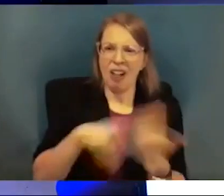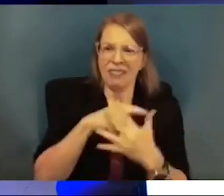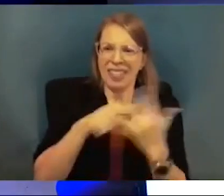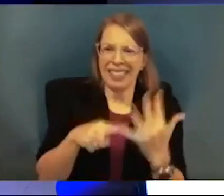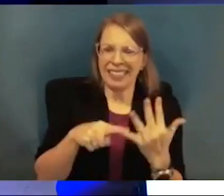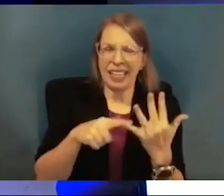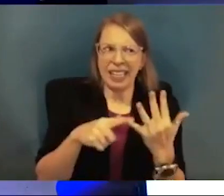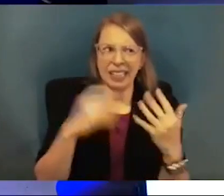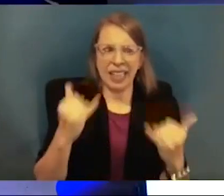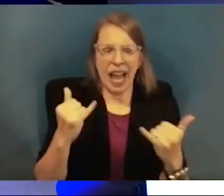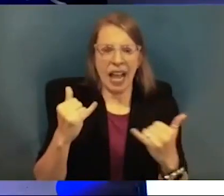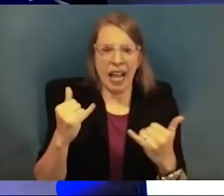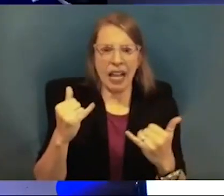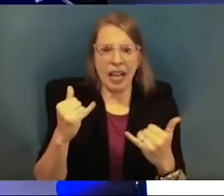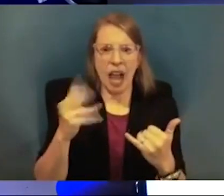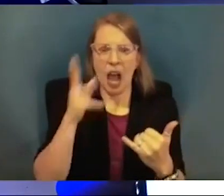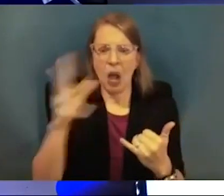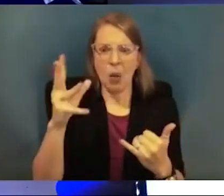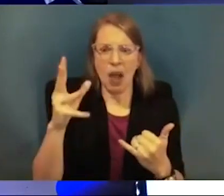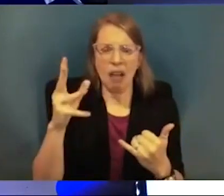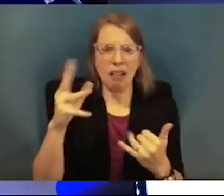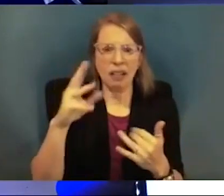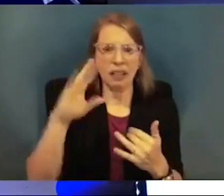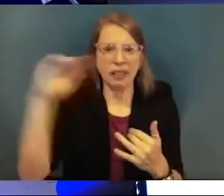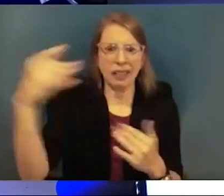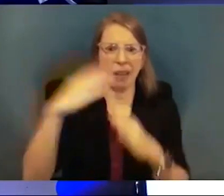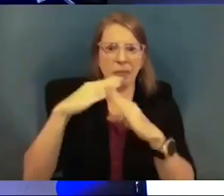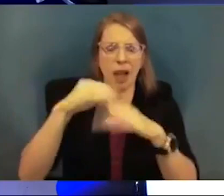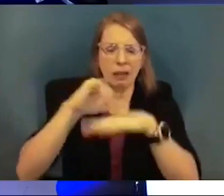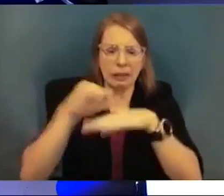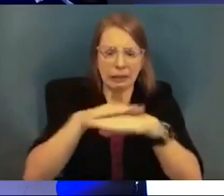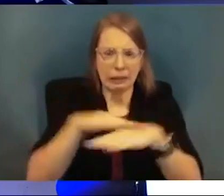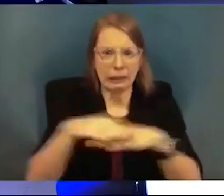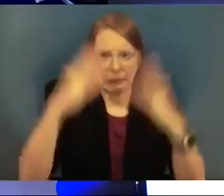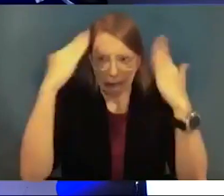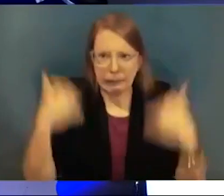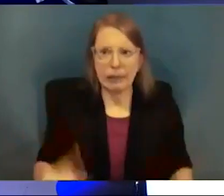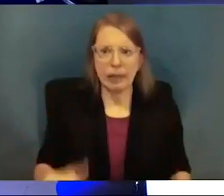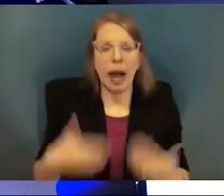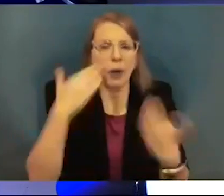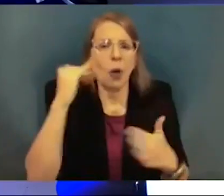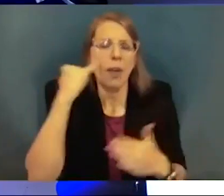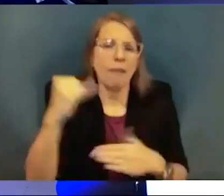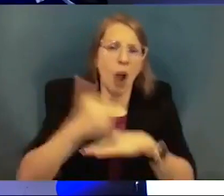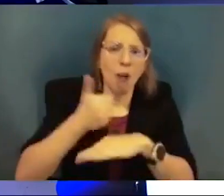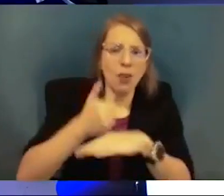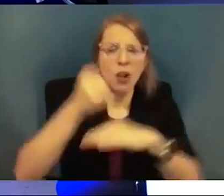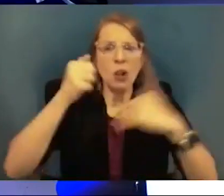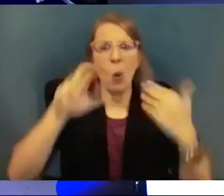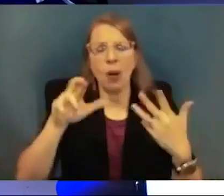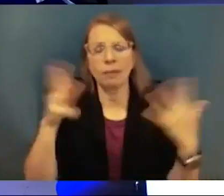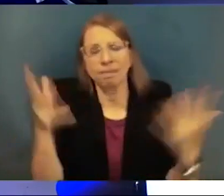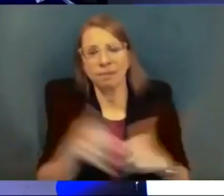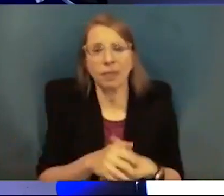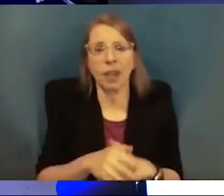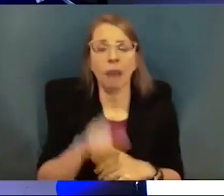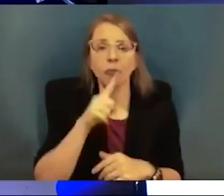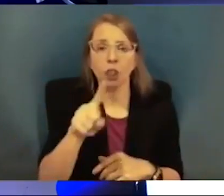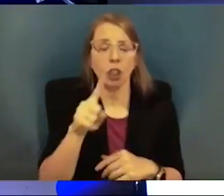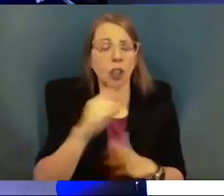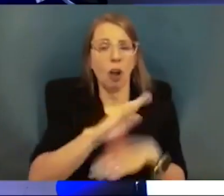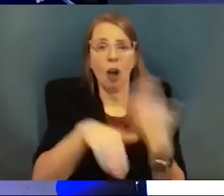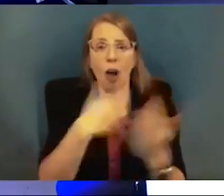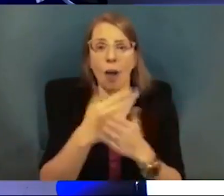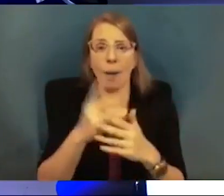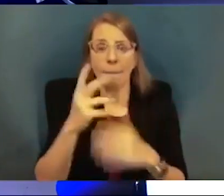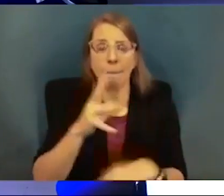my kids up head to toe with stuff I don't know is harmful. I don't know what's in it, but we still do it every day. I'm sure all parents out there do it. So, but again, if